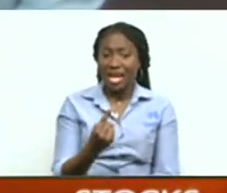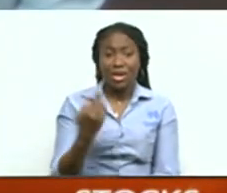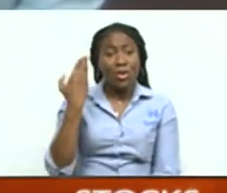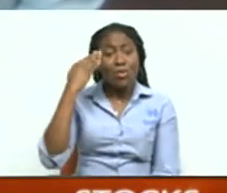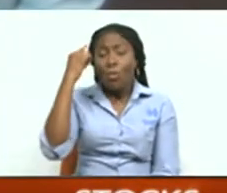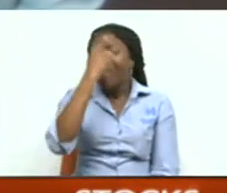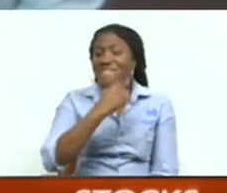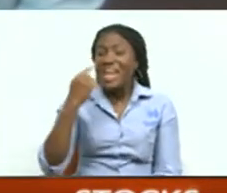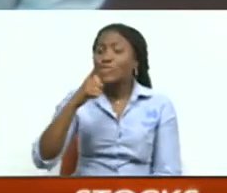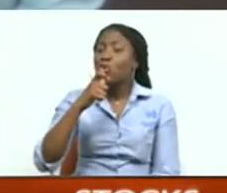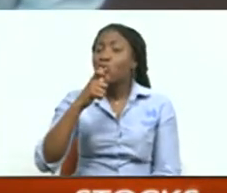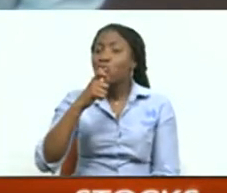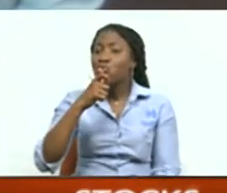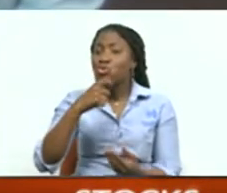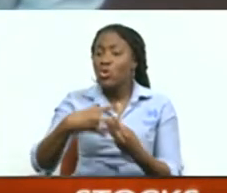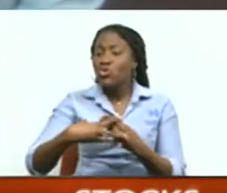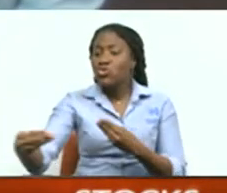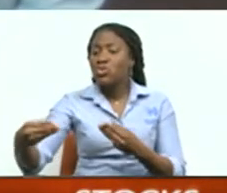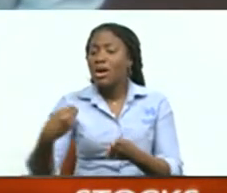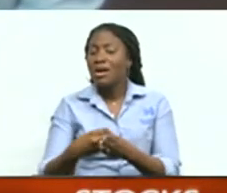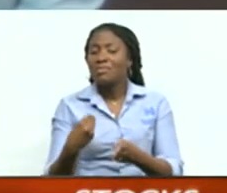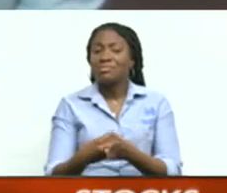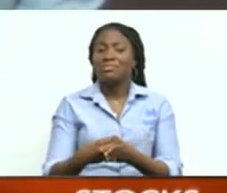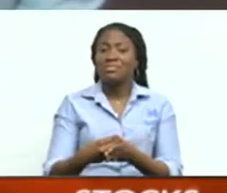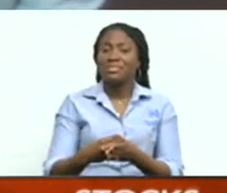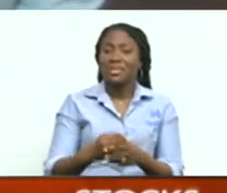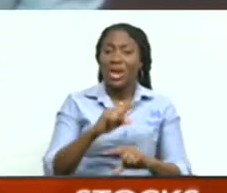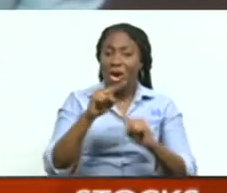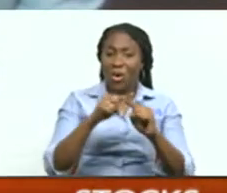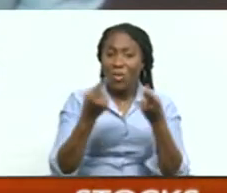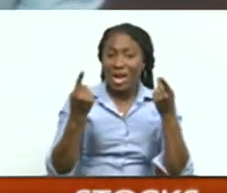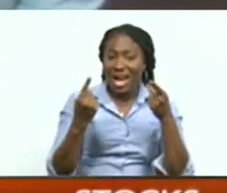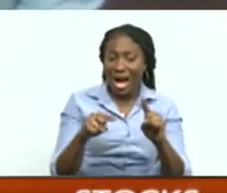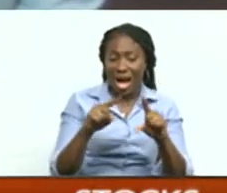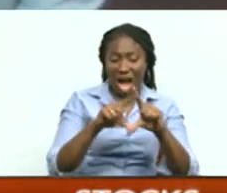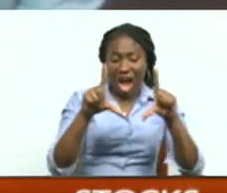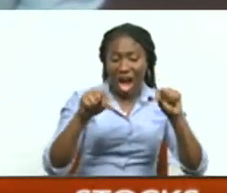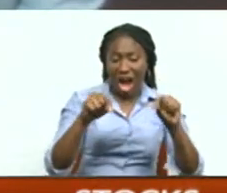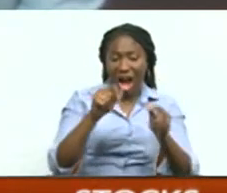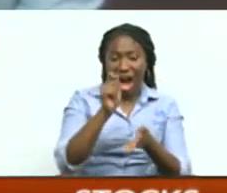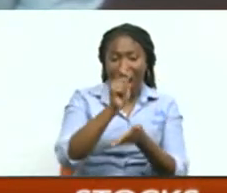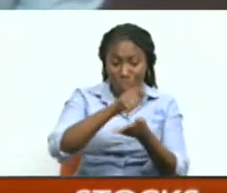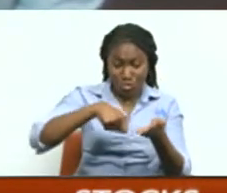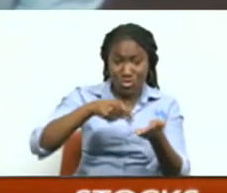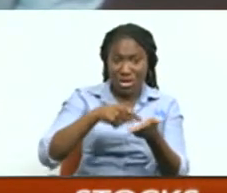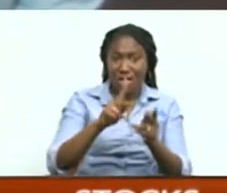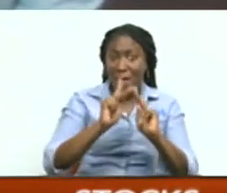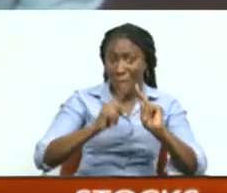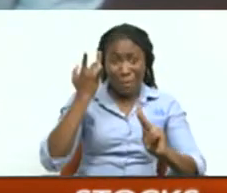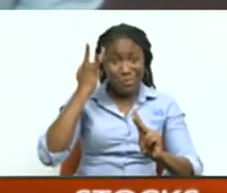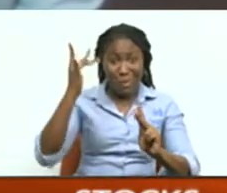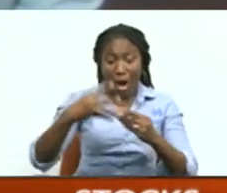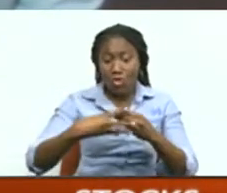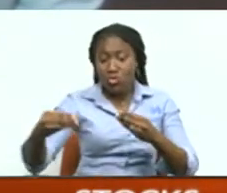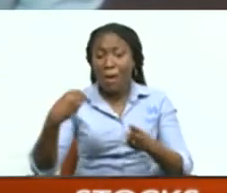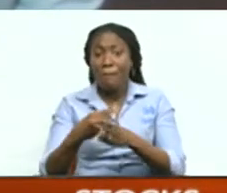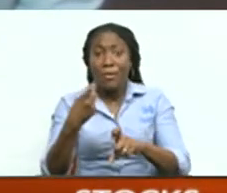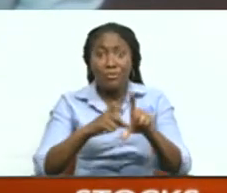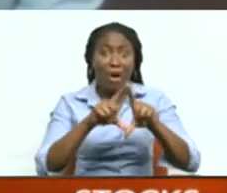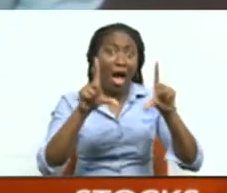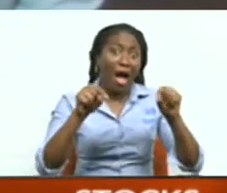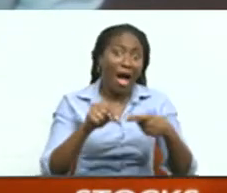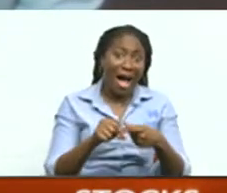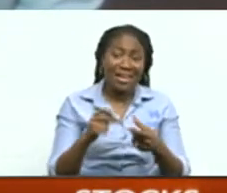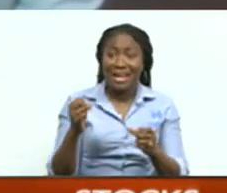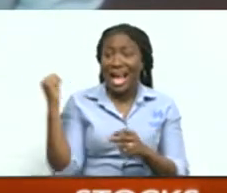put to the camera, like CCTV footage or anything, or the internal cameras, the